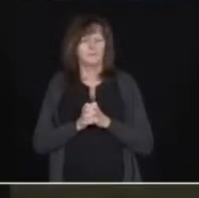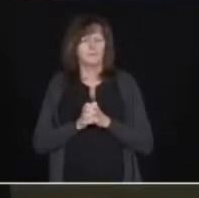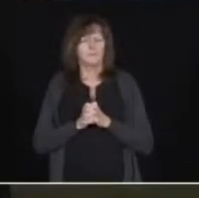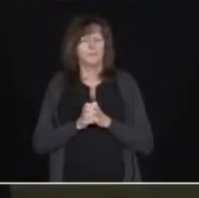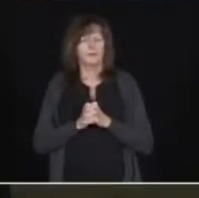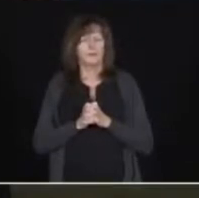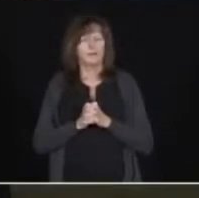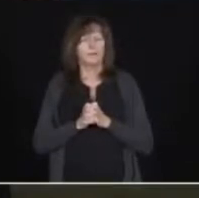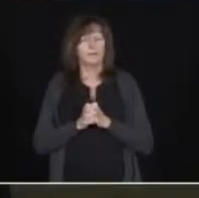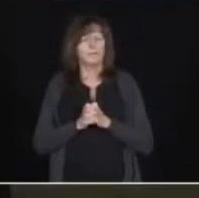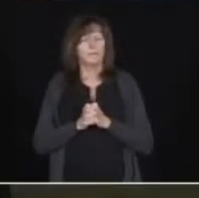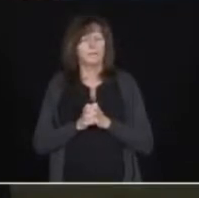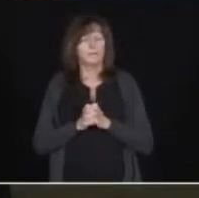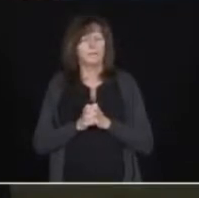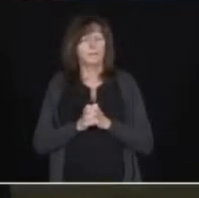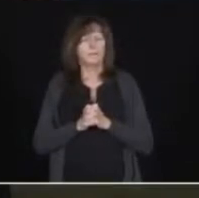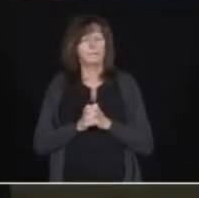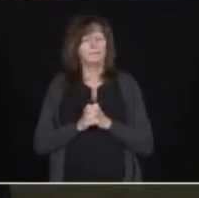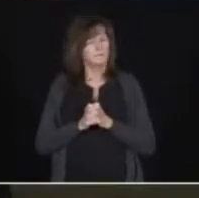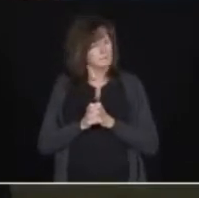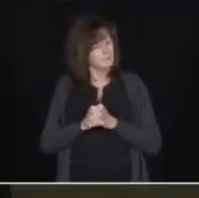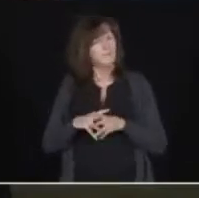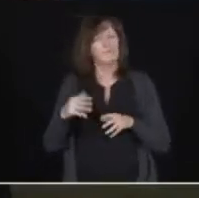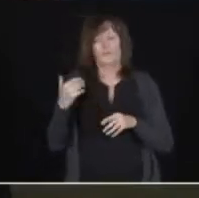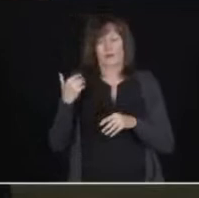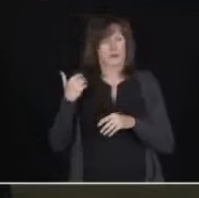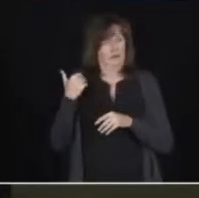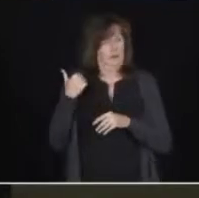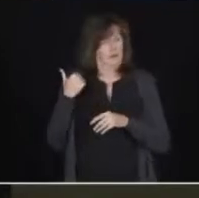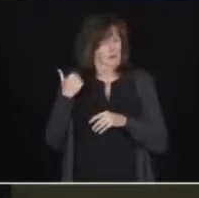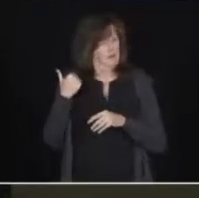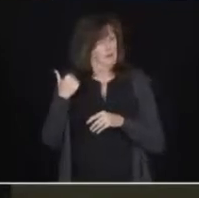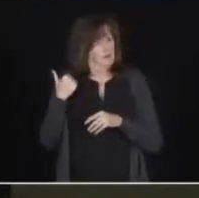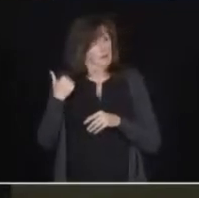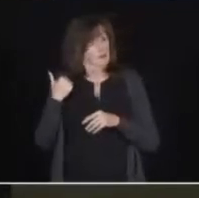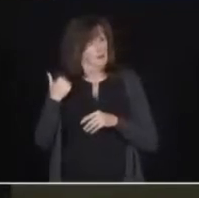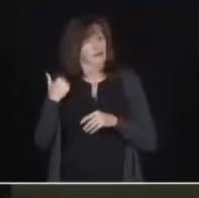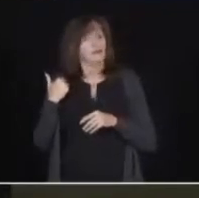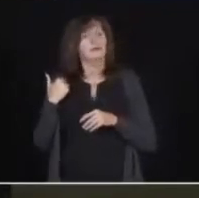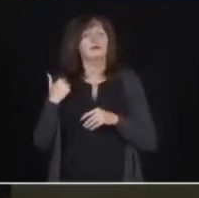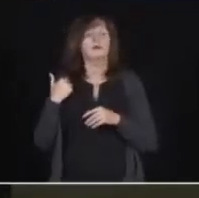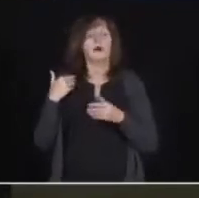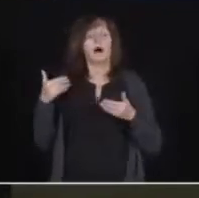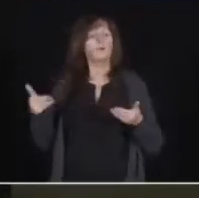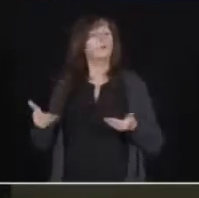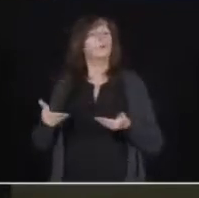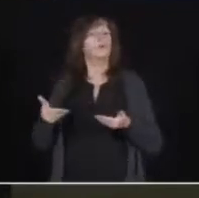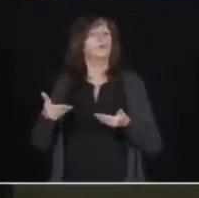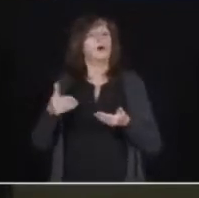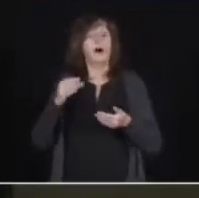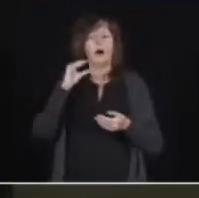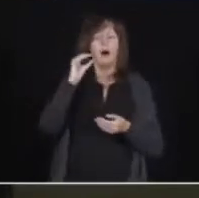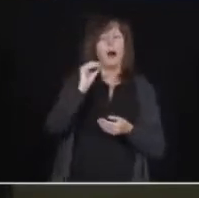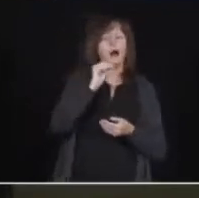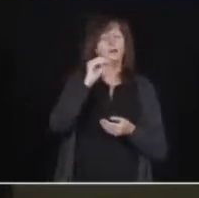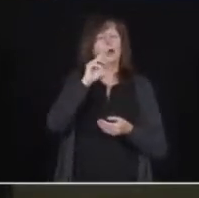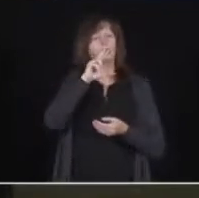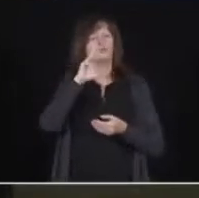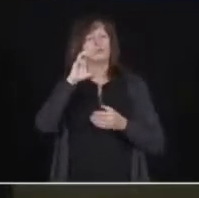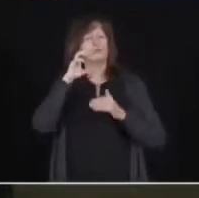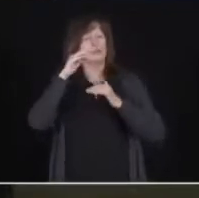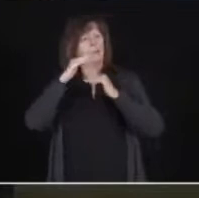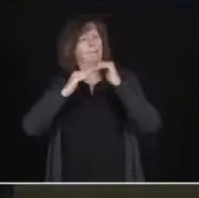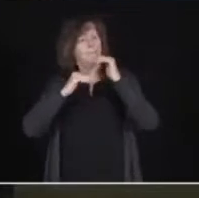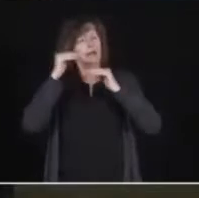urgente. Minutes ago, I introduced the Ontario Rebuilding and Recovery Act 2020, that, if passed,